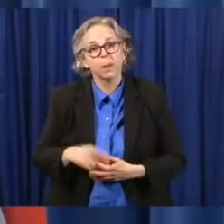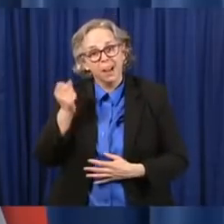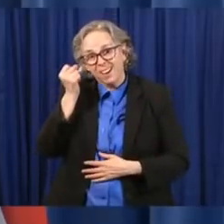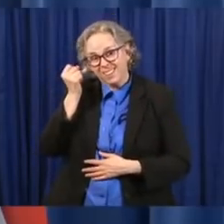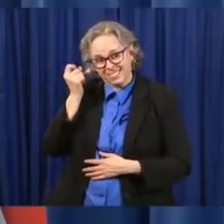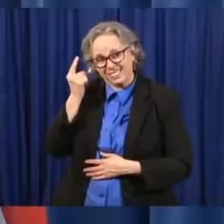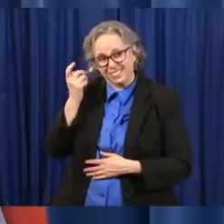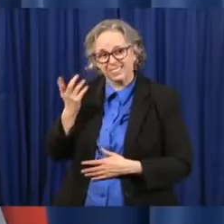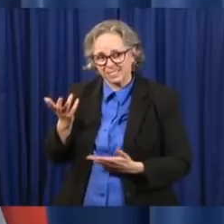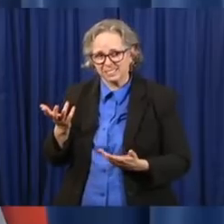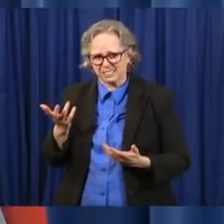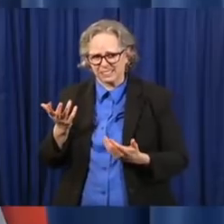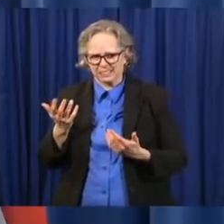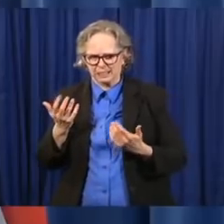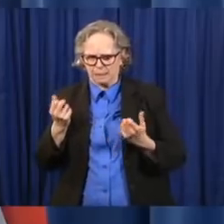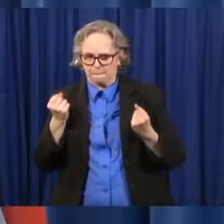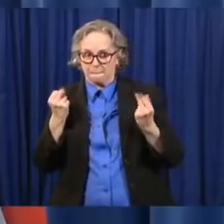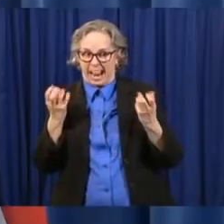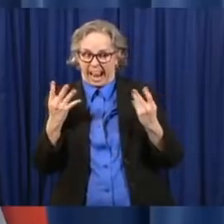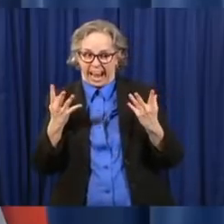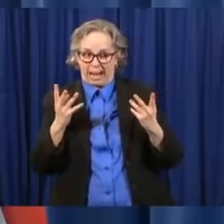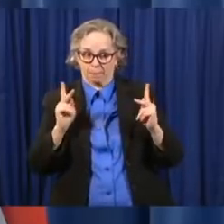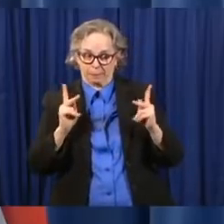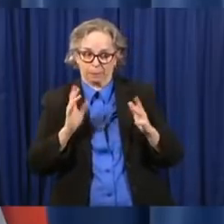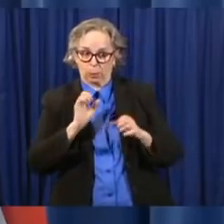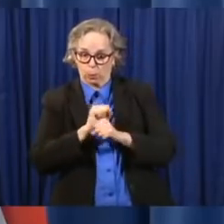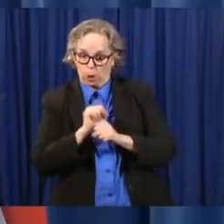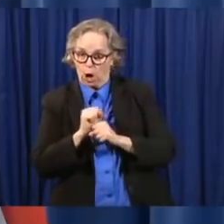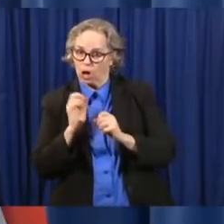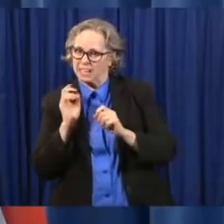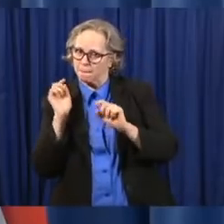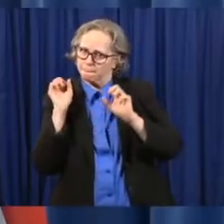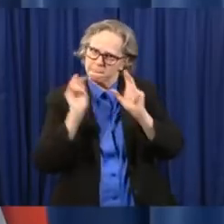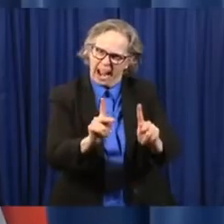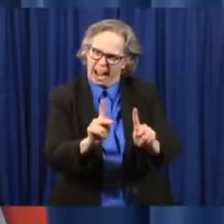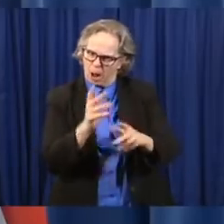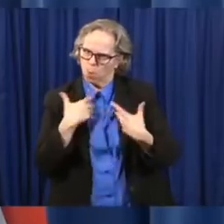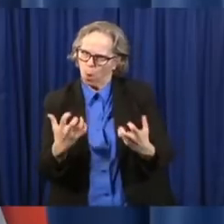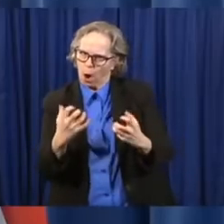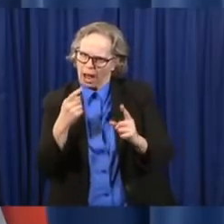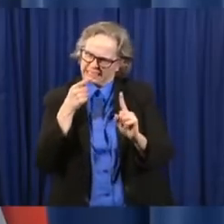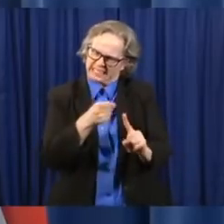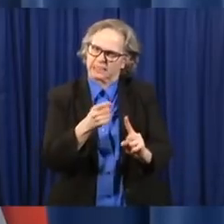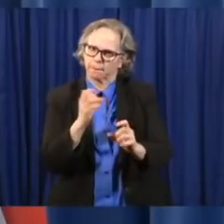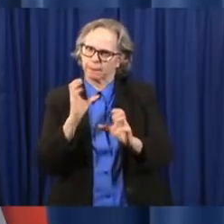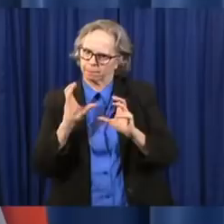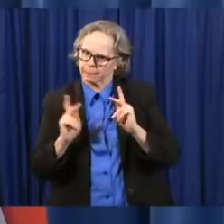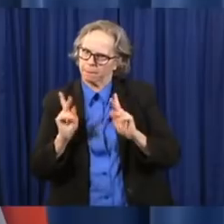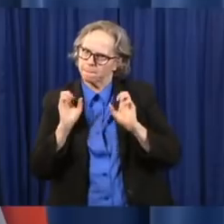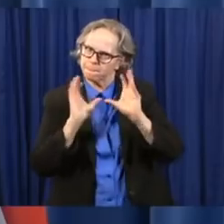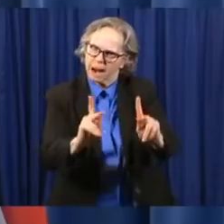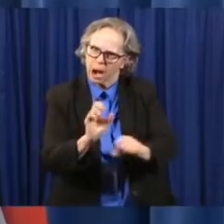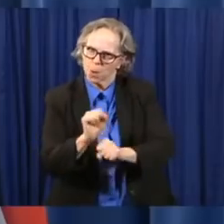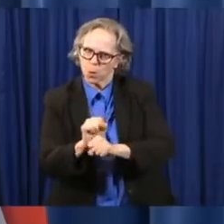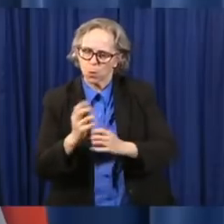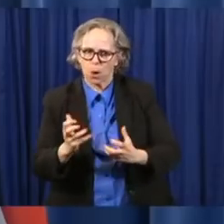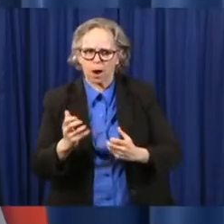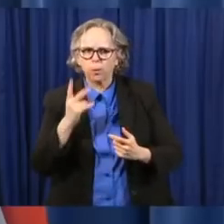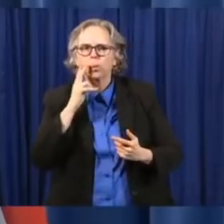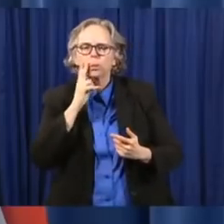out working as we can as we move forward, and we'll have some announcements in regard to